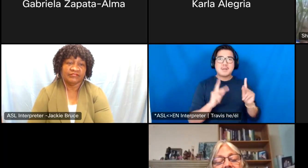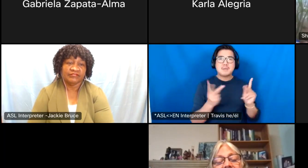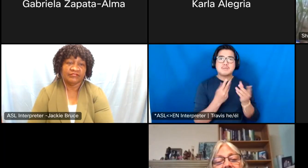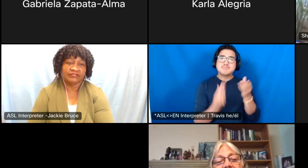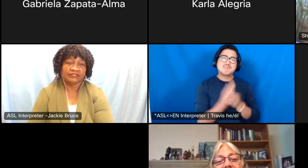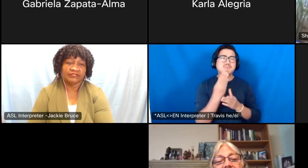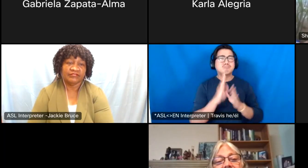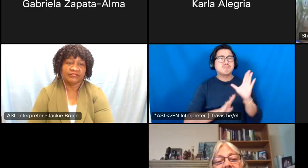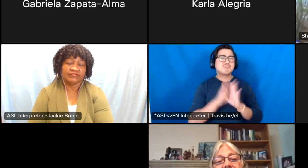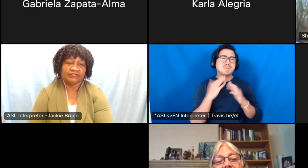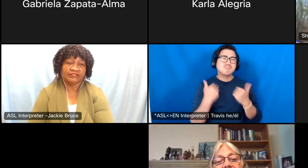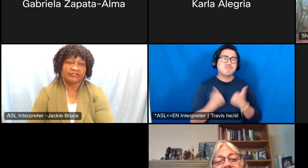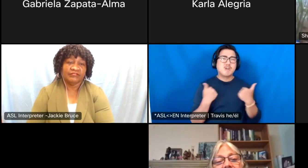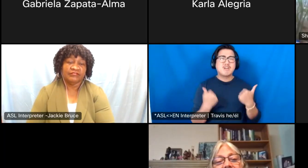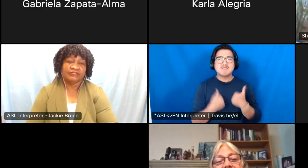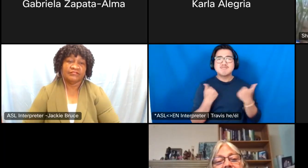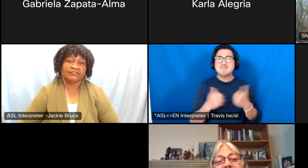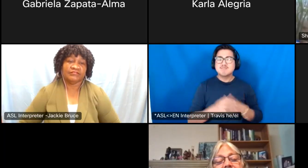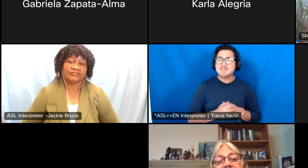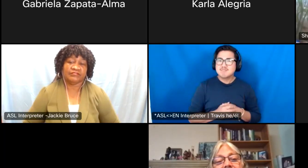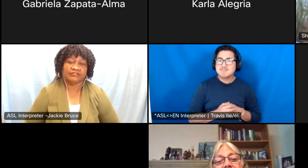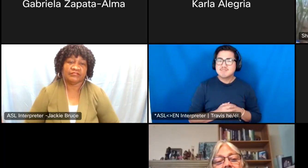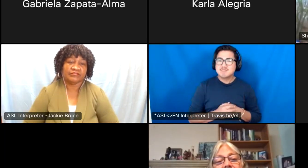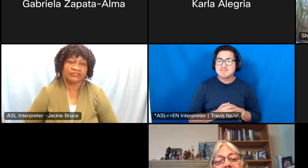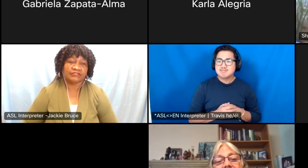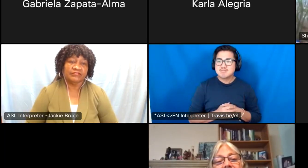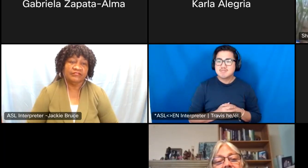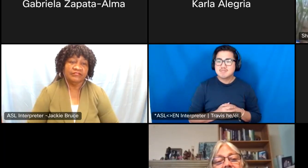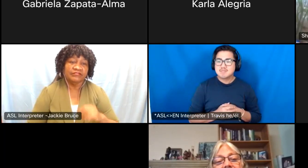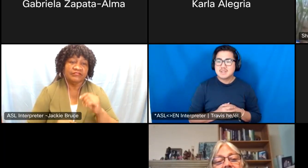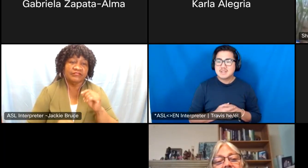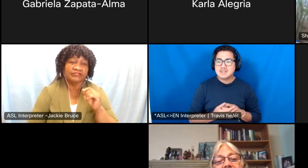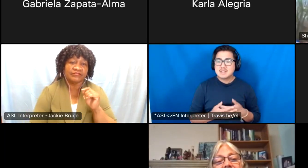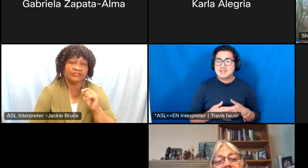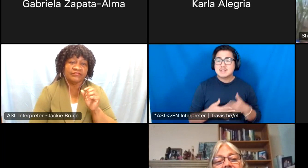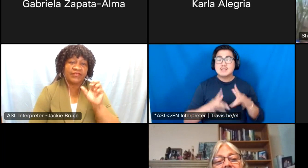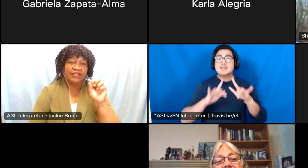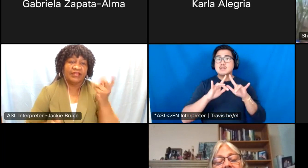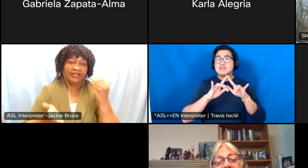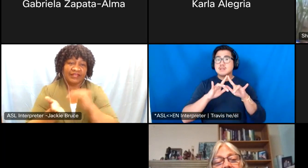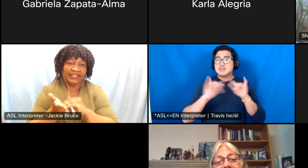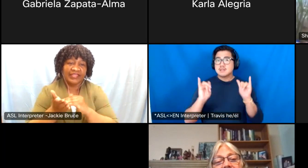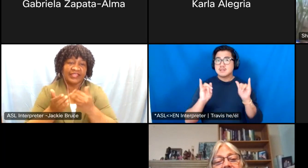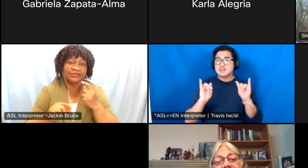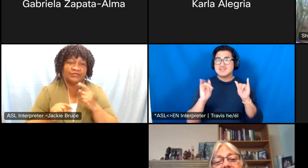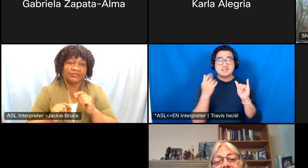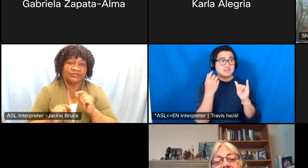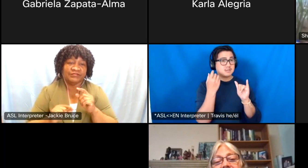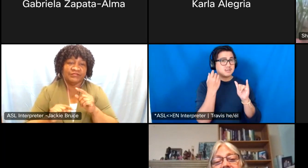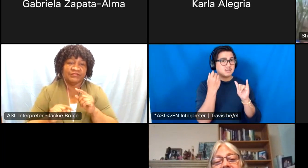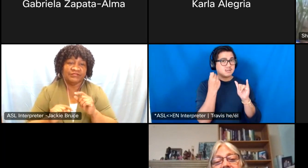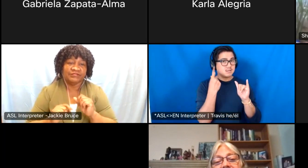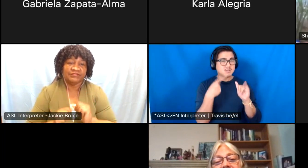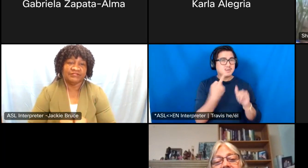To familiarize, all while building an interdependence because again, we cannot heal